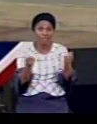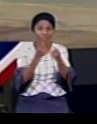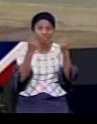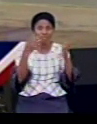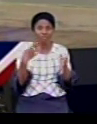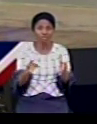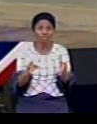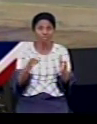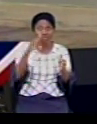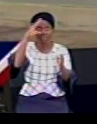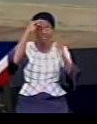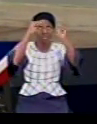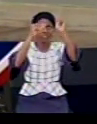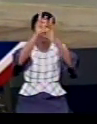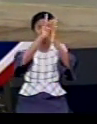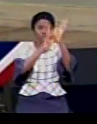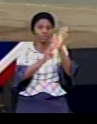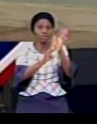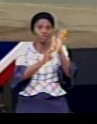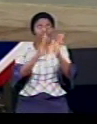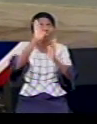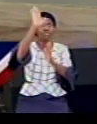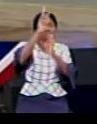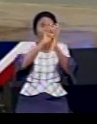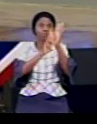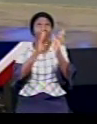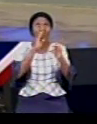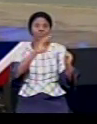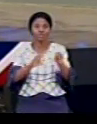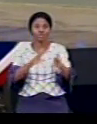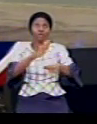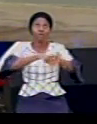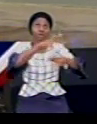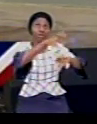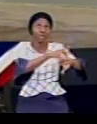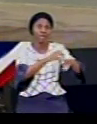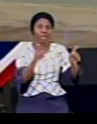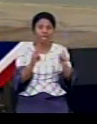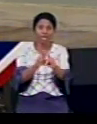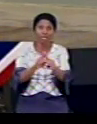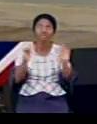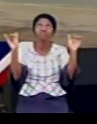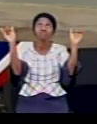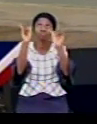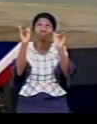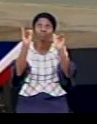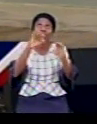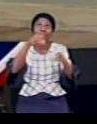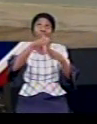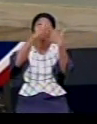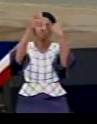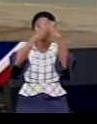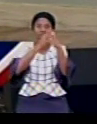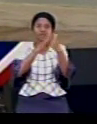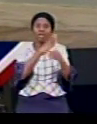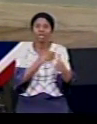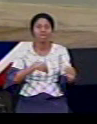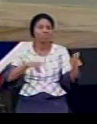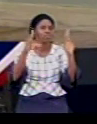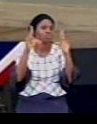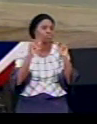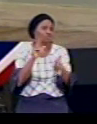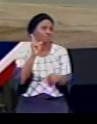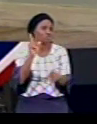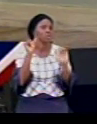be done on earth as it is done in heaven. And if nobody can